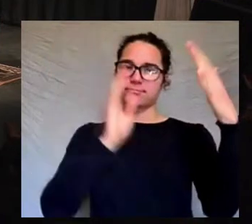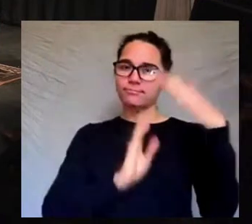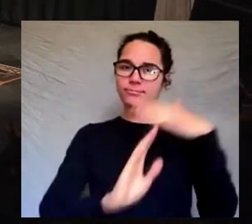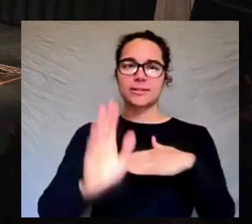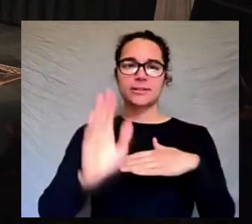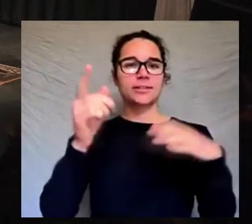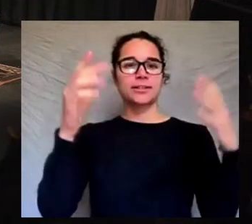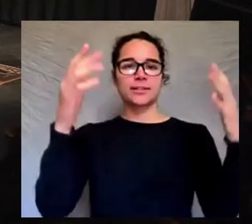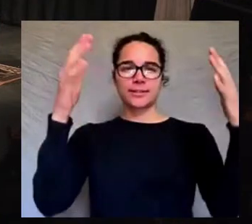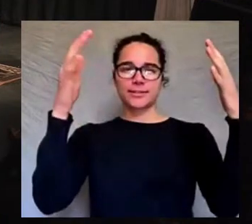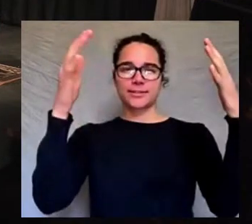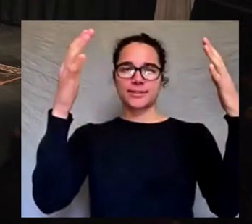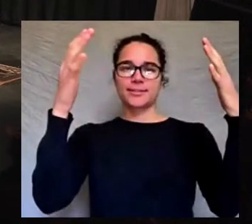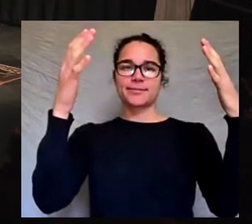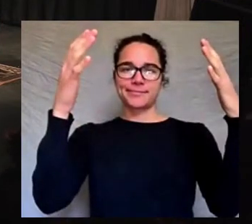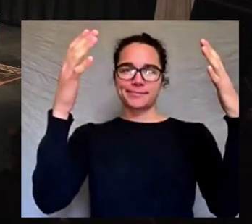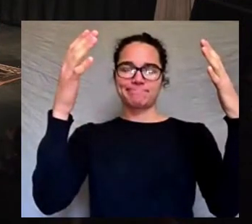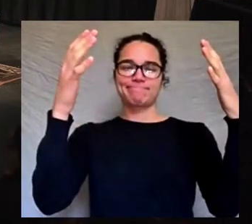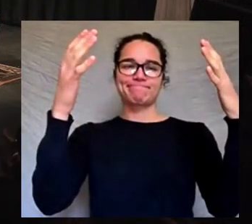Please stand up.